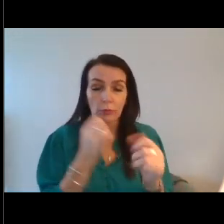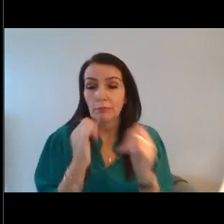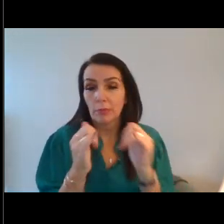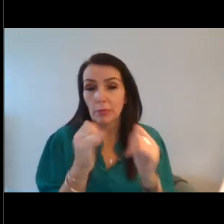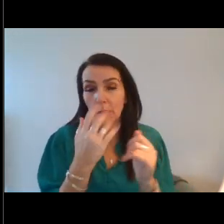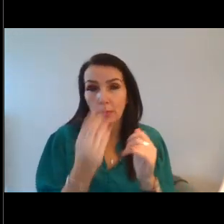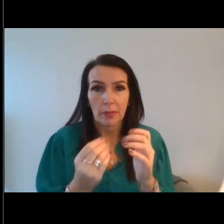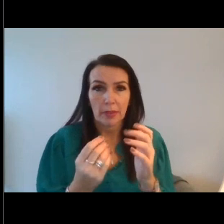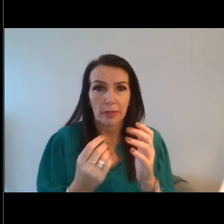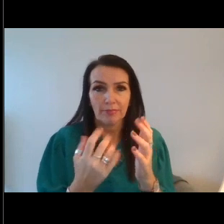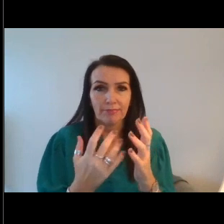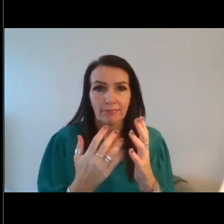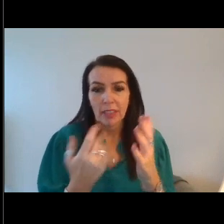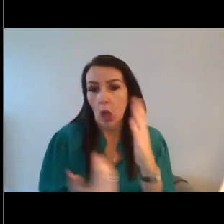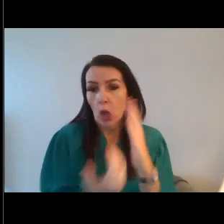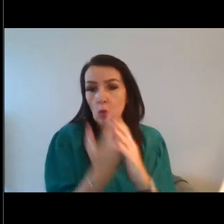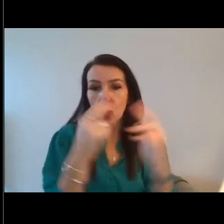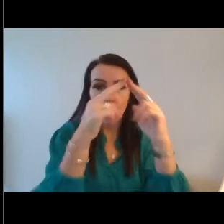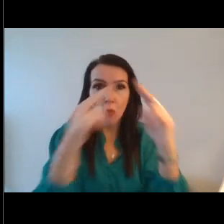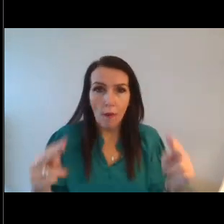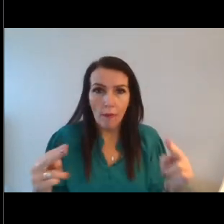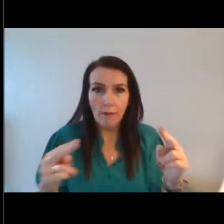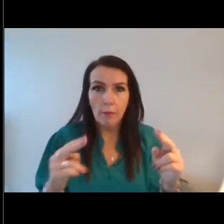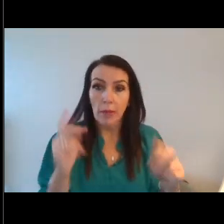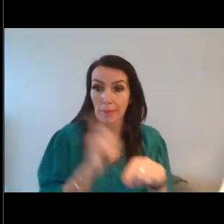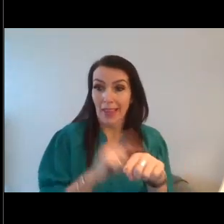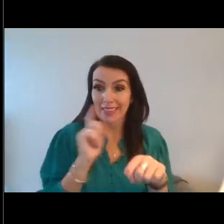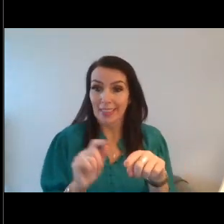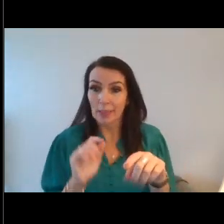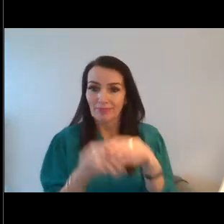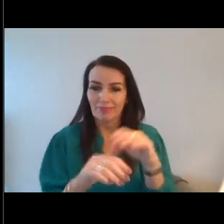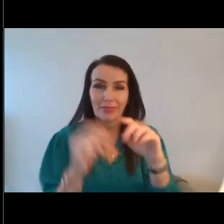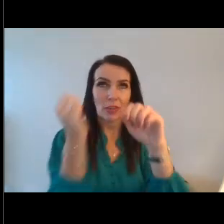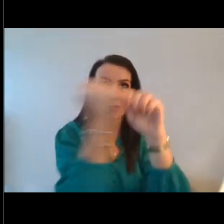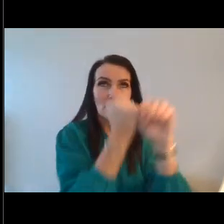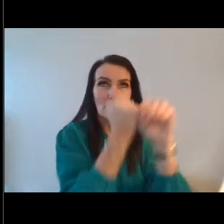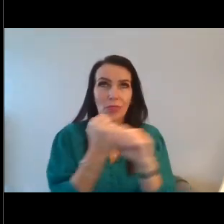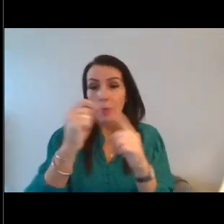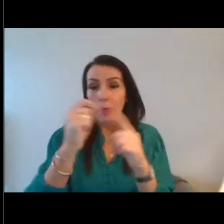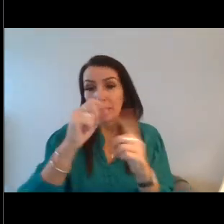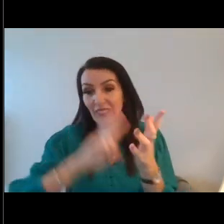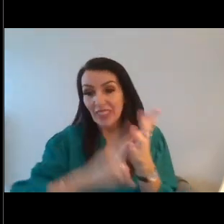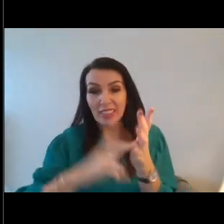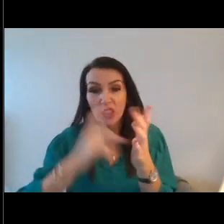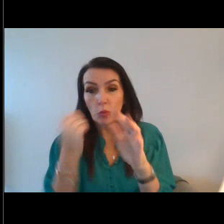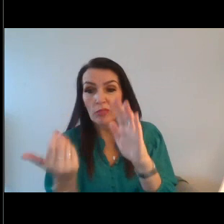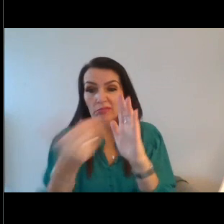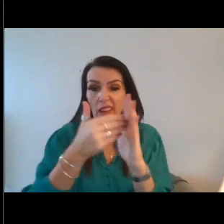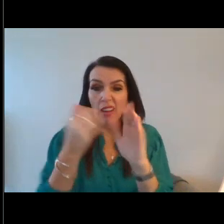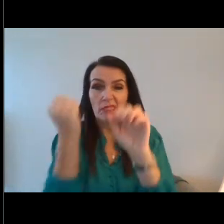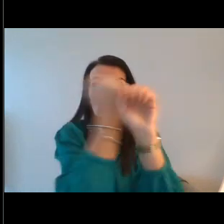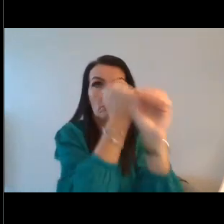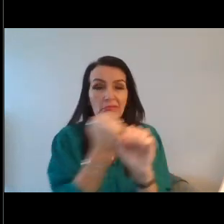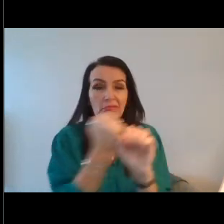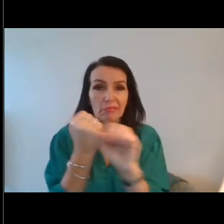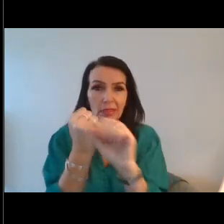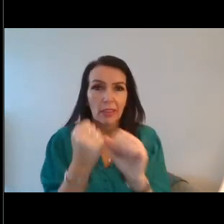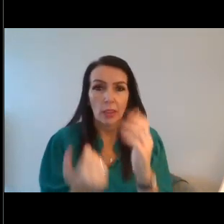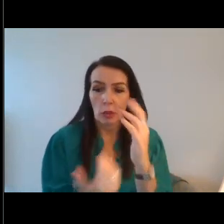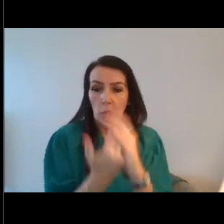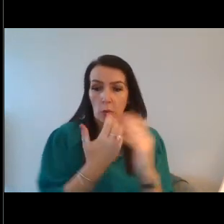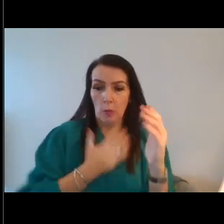re-roofing a building. That might be the time to do room and roof, or think about putting on PVs. you're refitting a bathroom